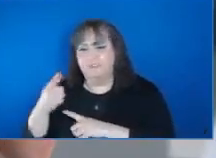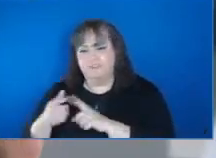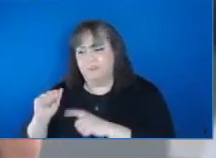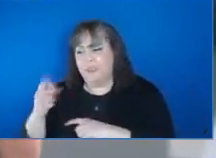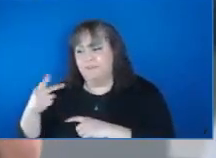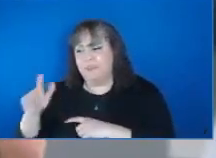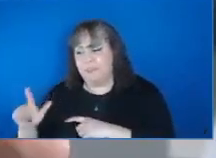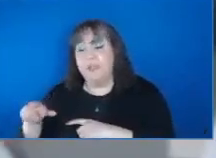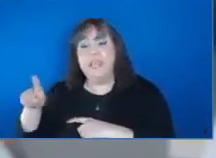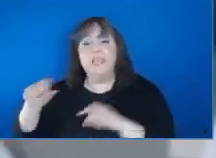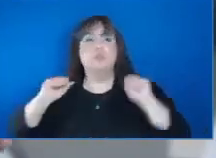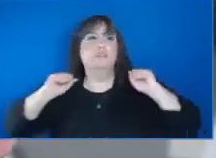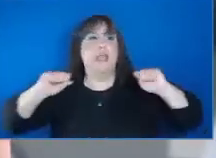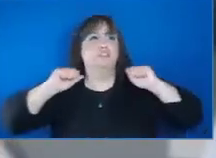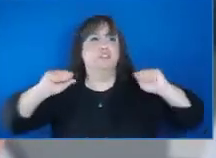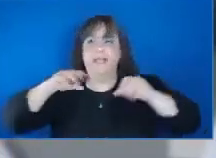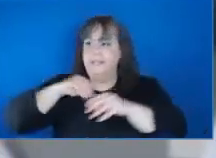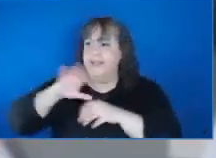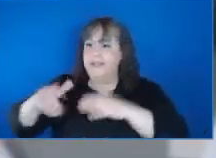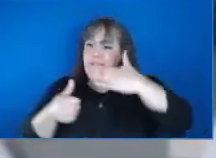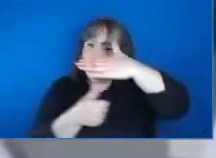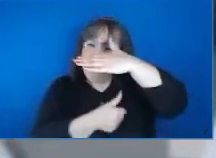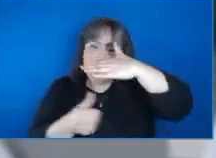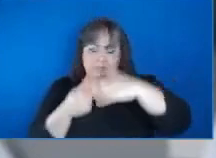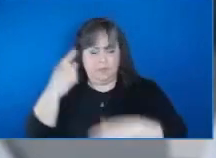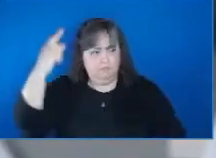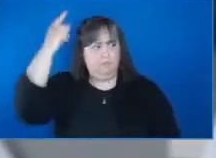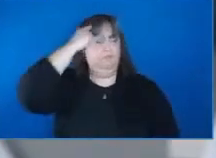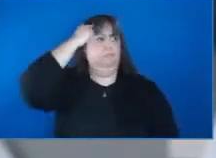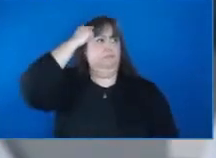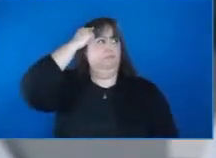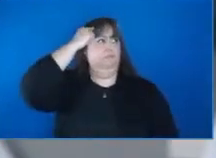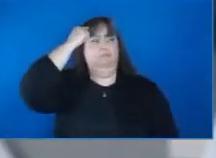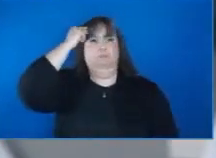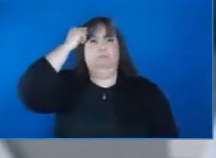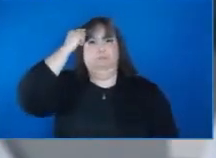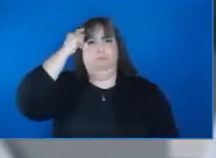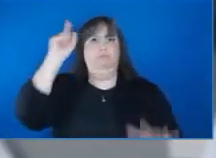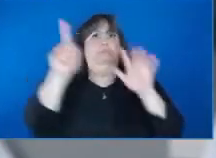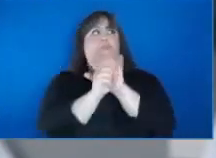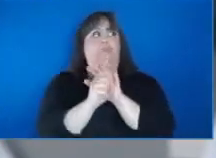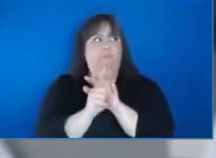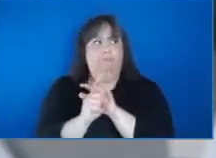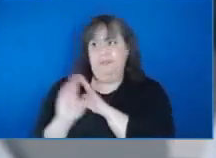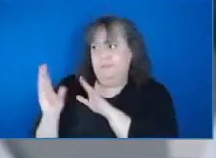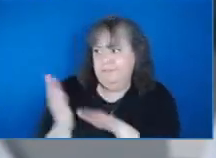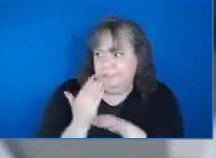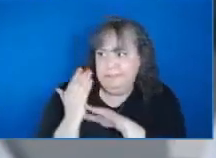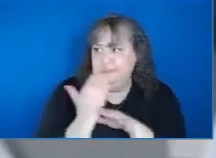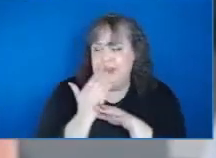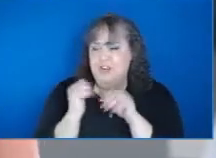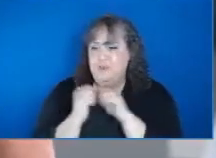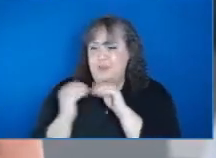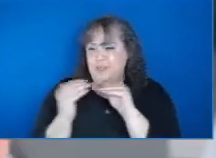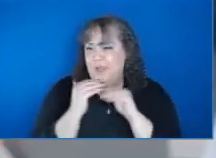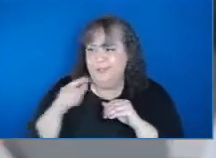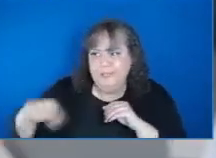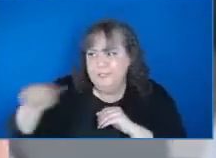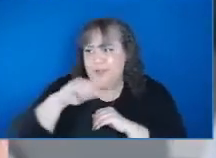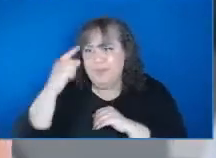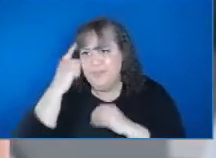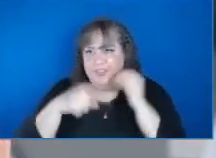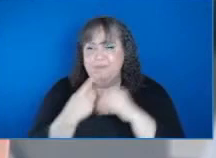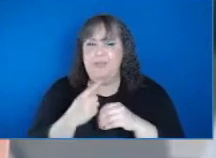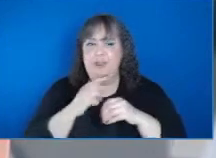his basement and it just sort of came to him. And anyways, then he sort of shared it with colleagues who have been thinking about planetary defense, and Didymos is just the